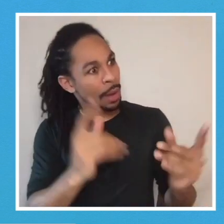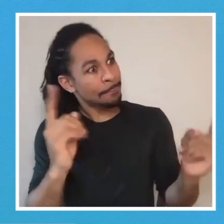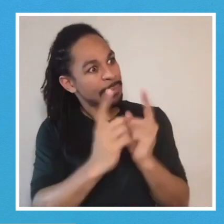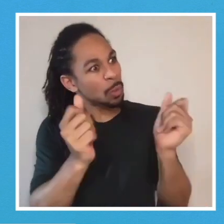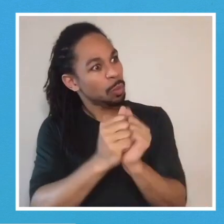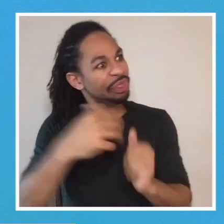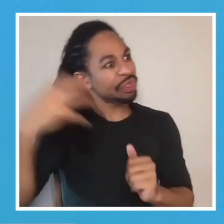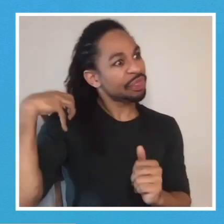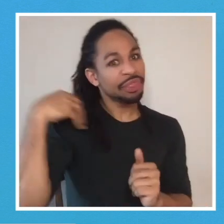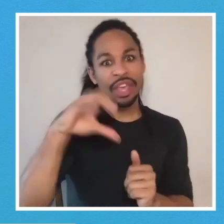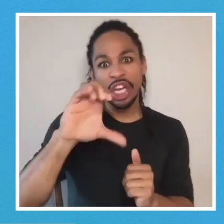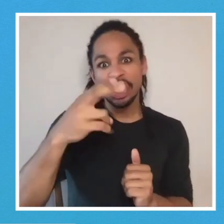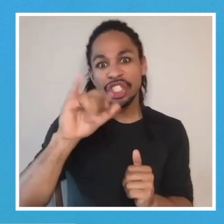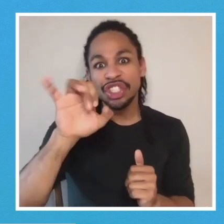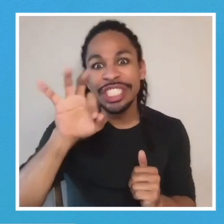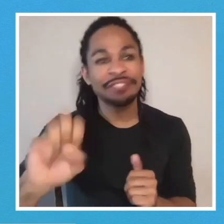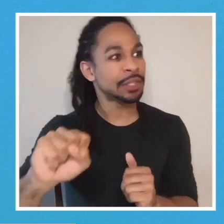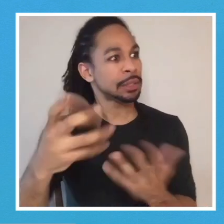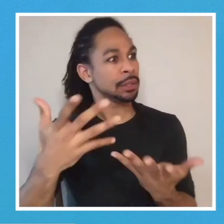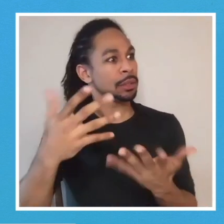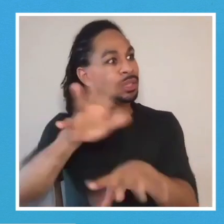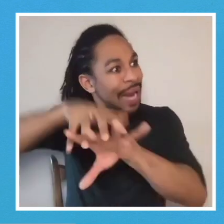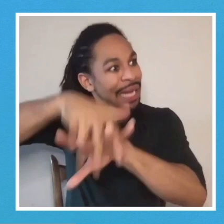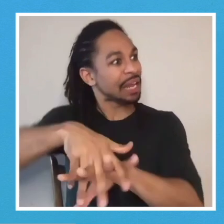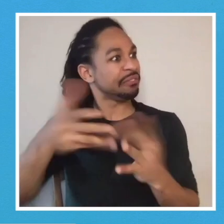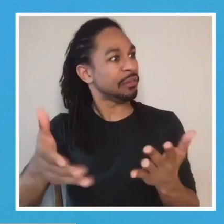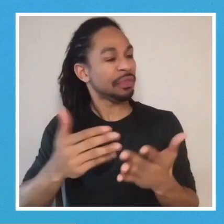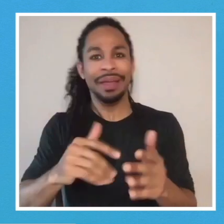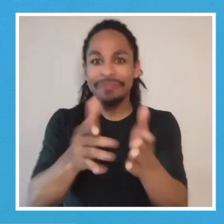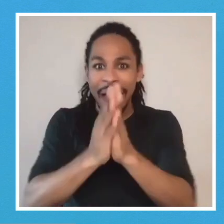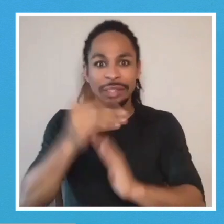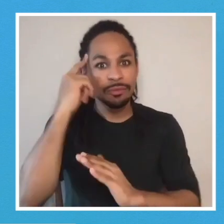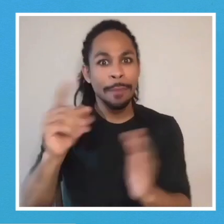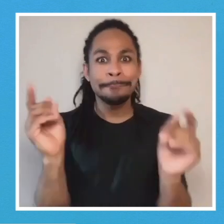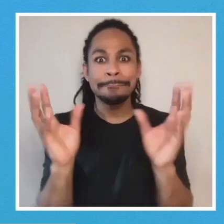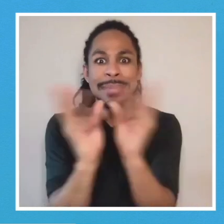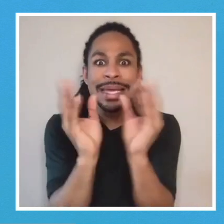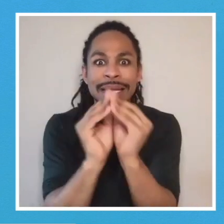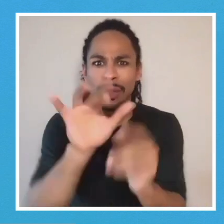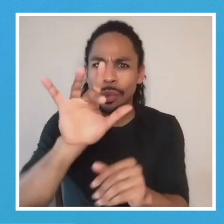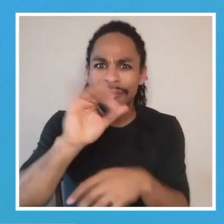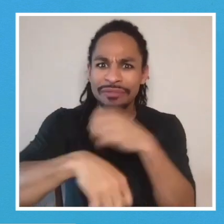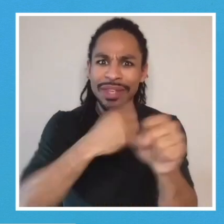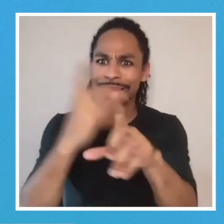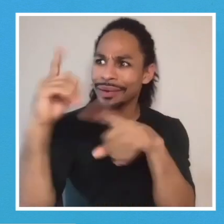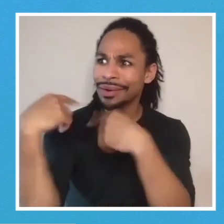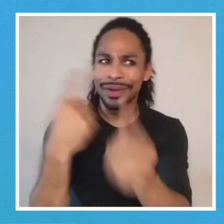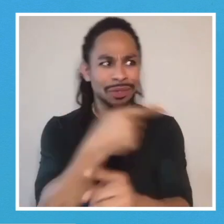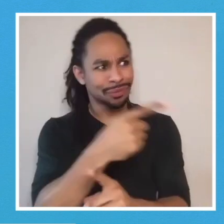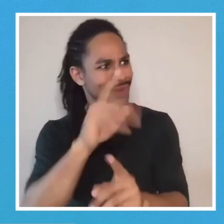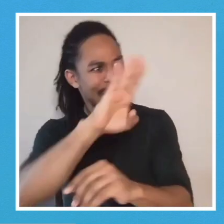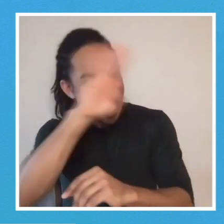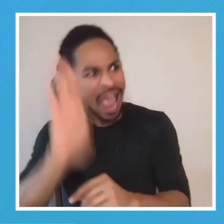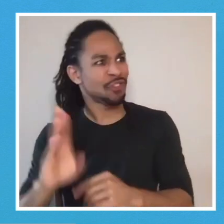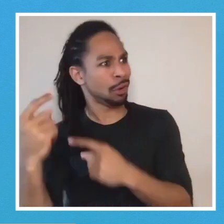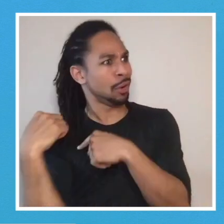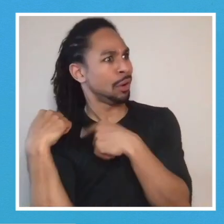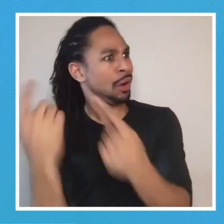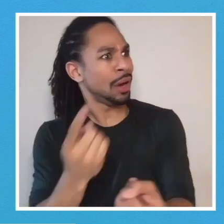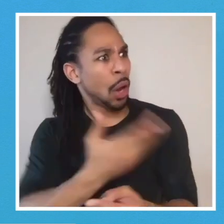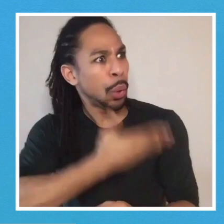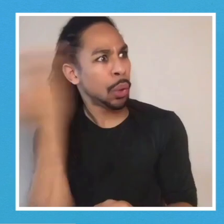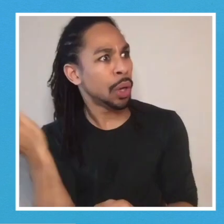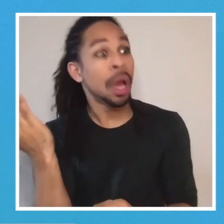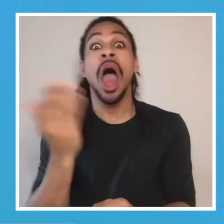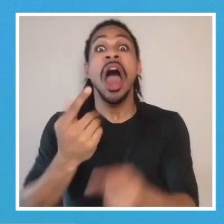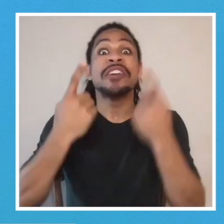been asking for a meeting with you for 25 years. That took a lot of doing, and they finally did, and they heard the